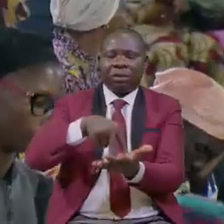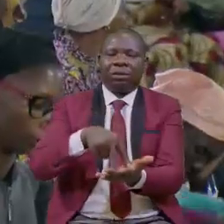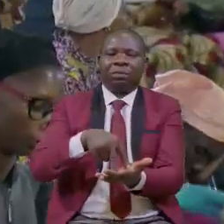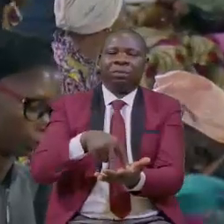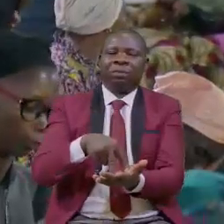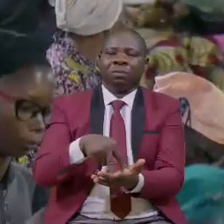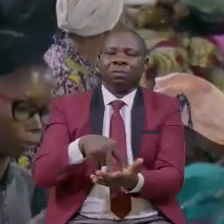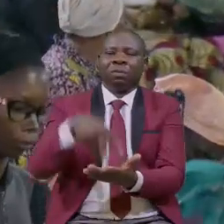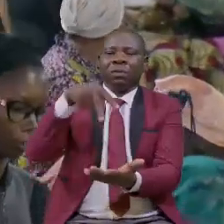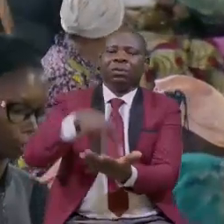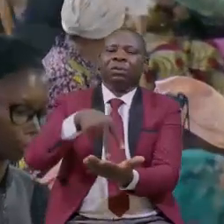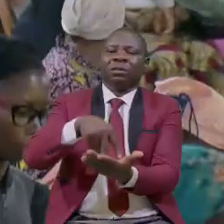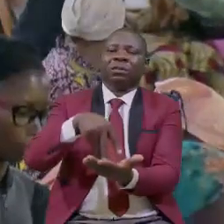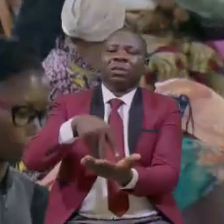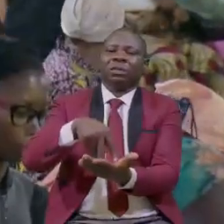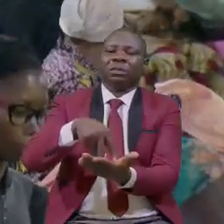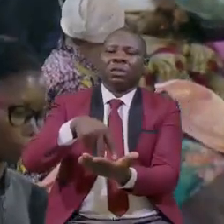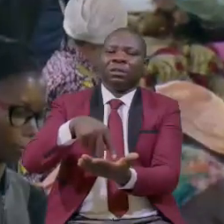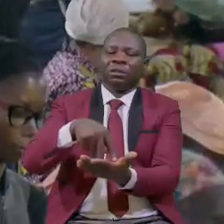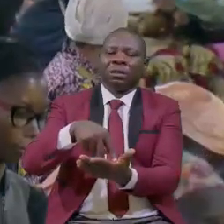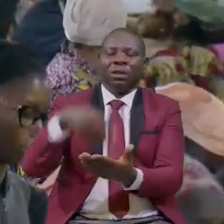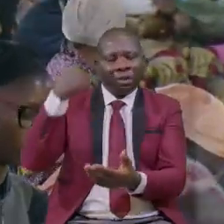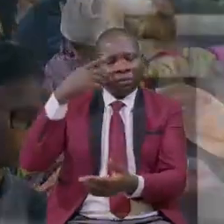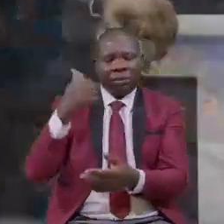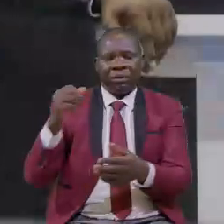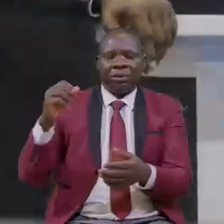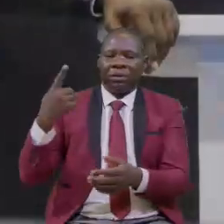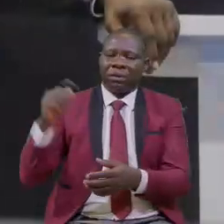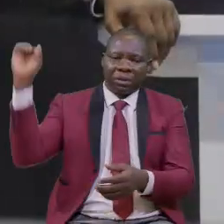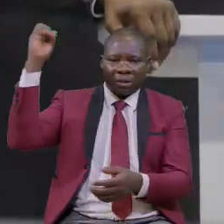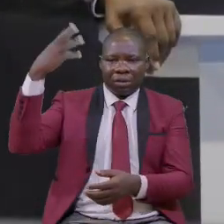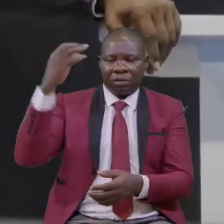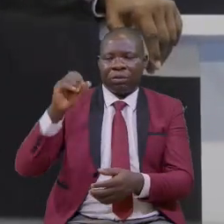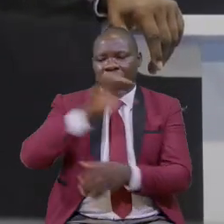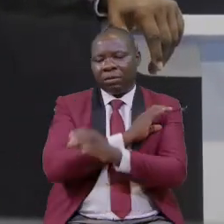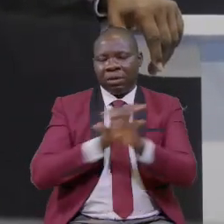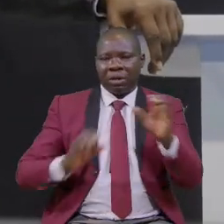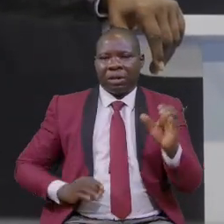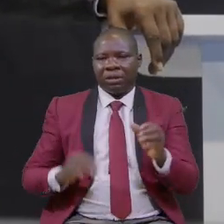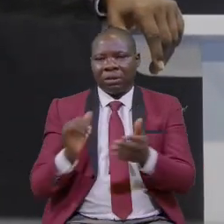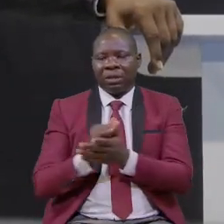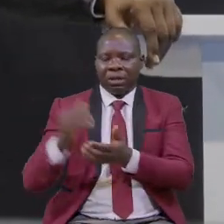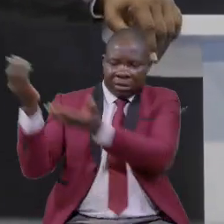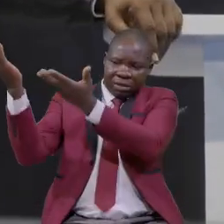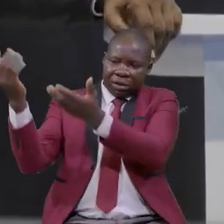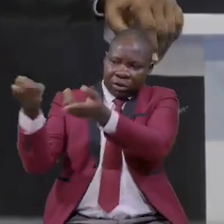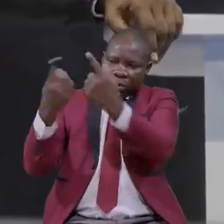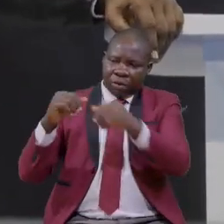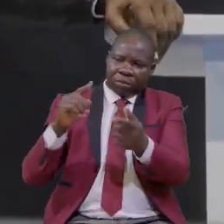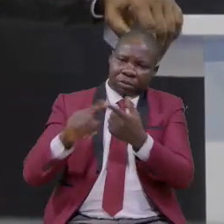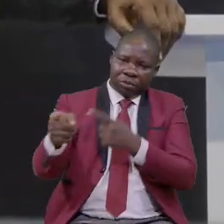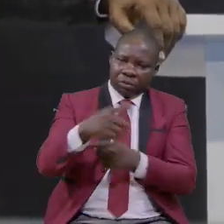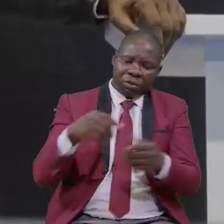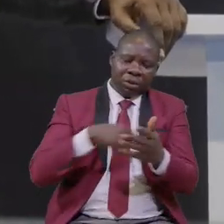Stand up, stand up for the grace of Christ. that comes to you. This is your chance. This